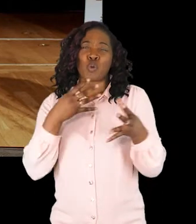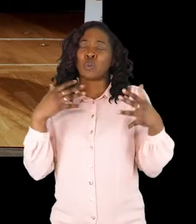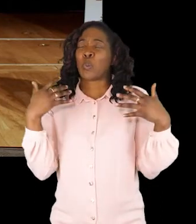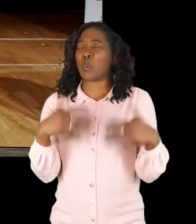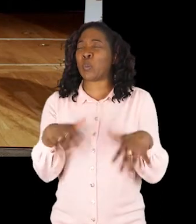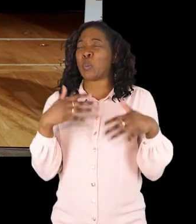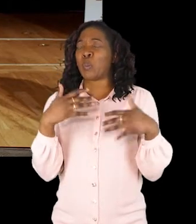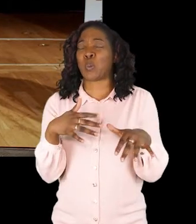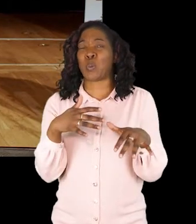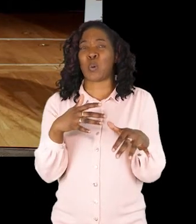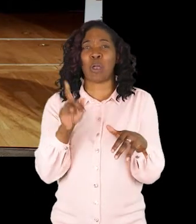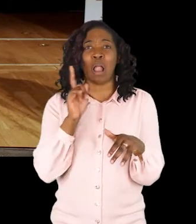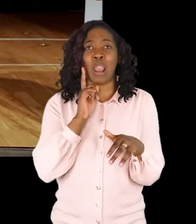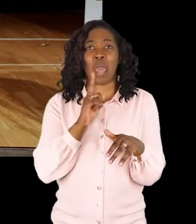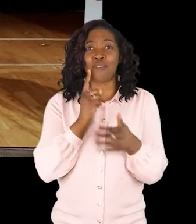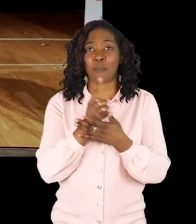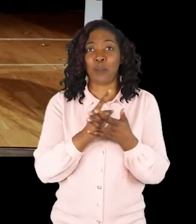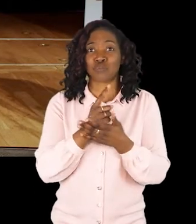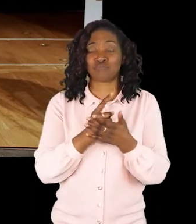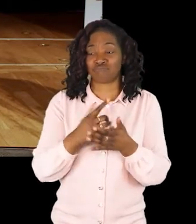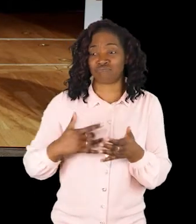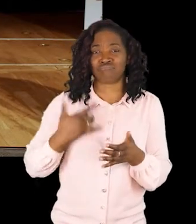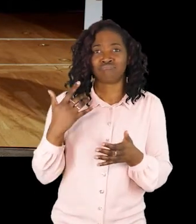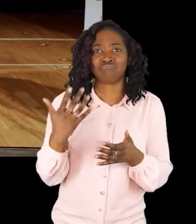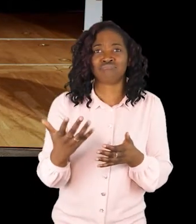beauty hinted at a life not read to girls at bedtime.